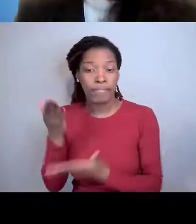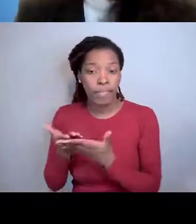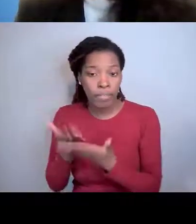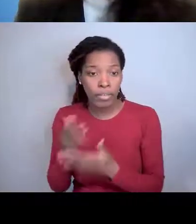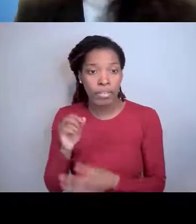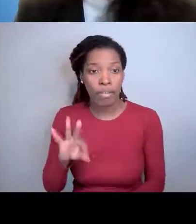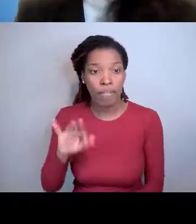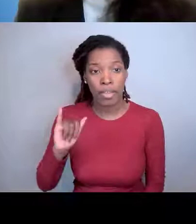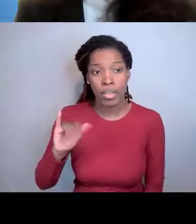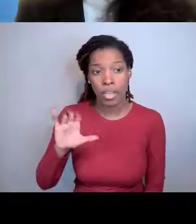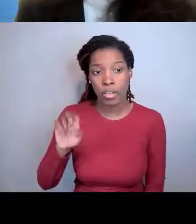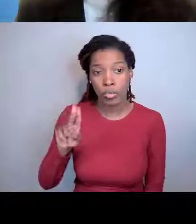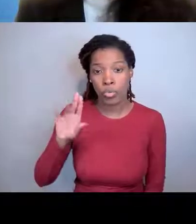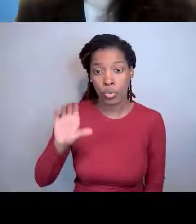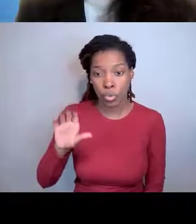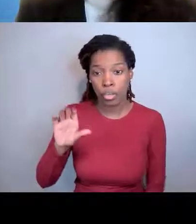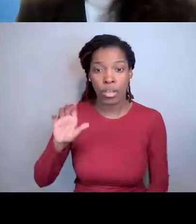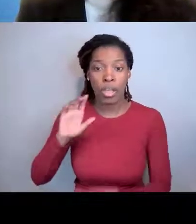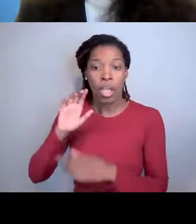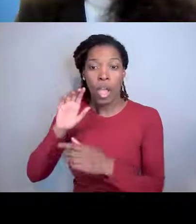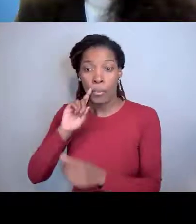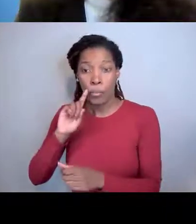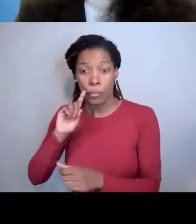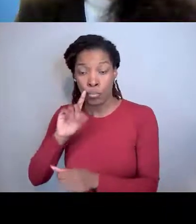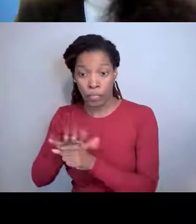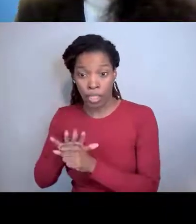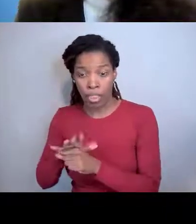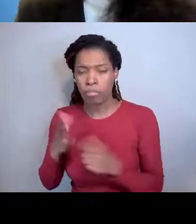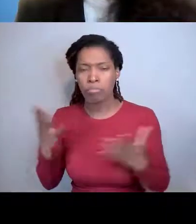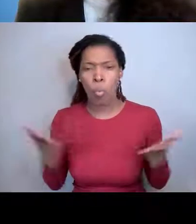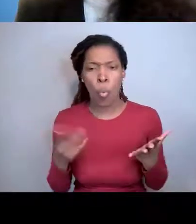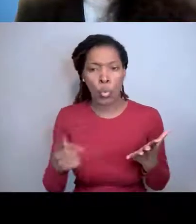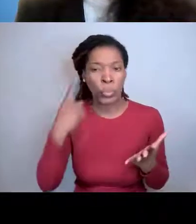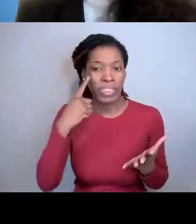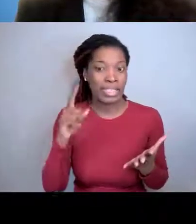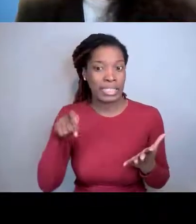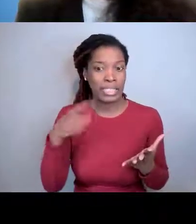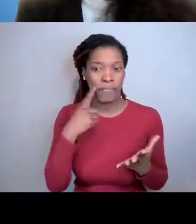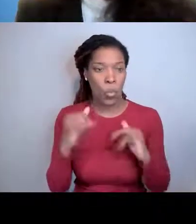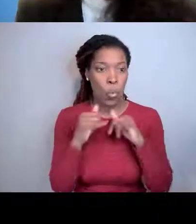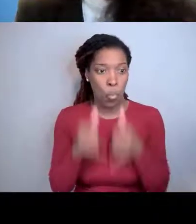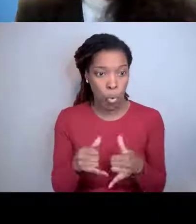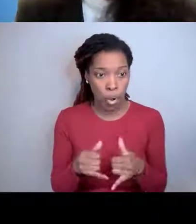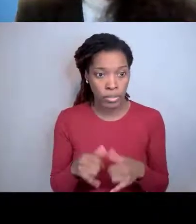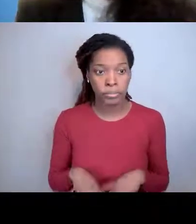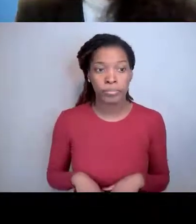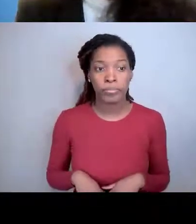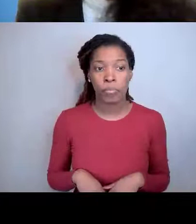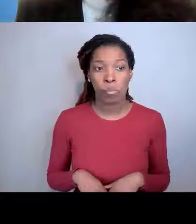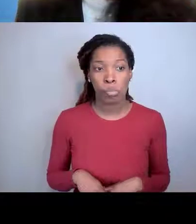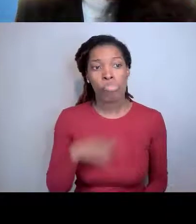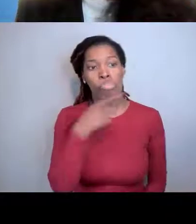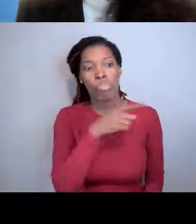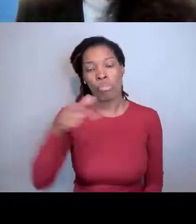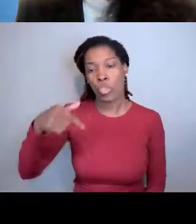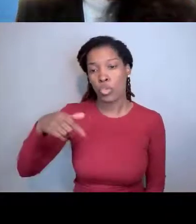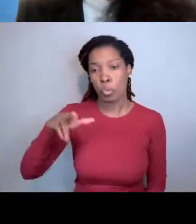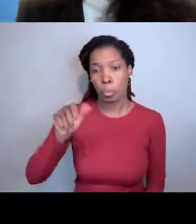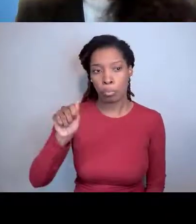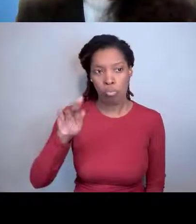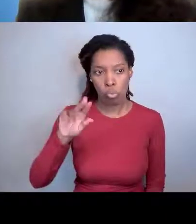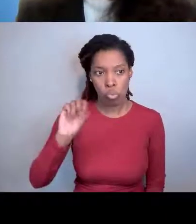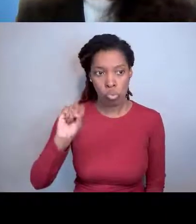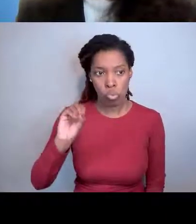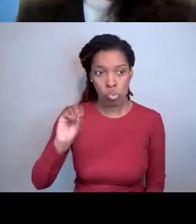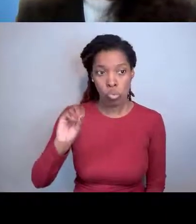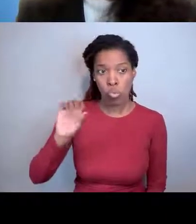approval, what do you think is needed to make an award? Quartz Biotech is submitting an NIH grant